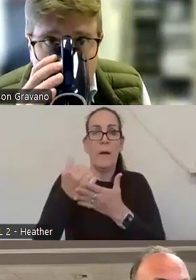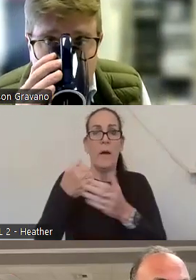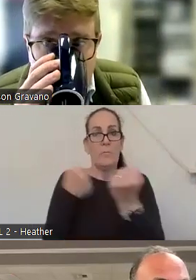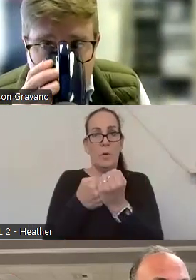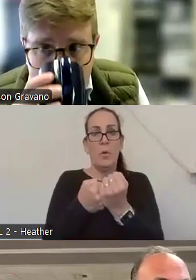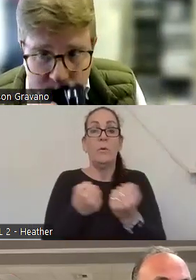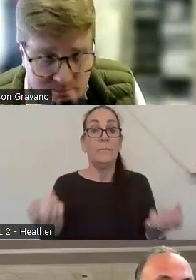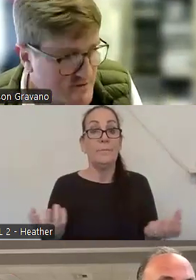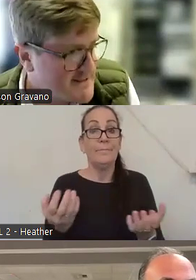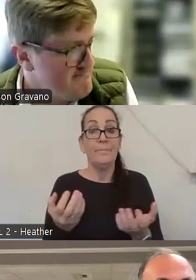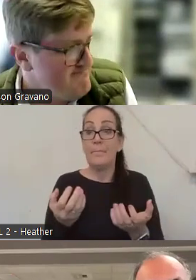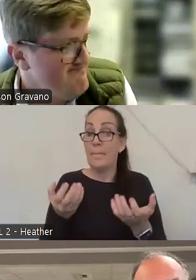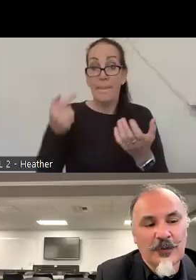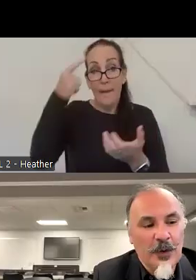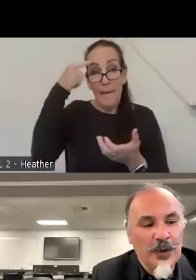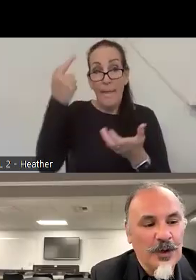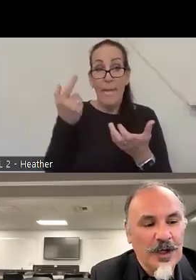Okay. Thank you for your